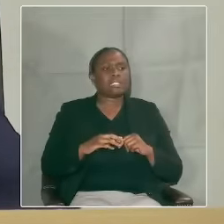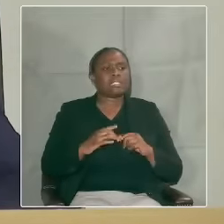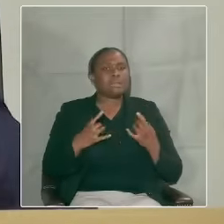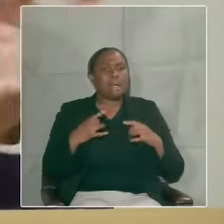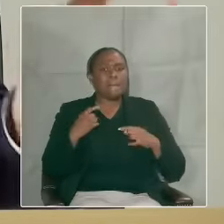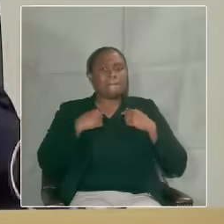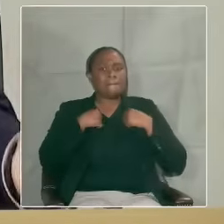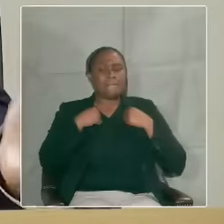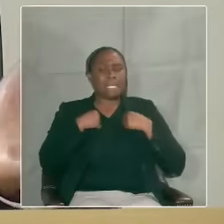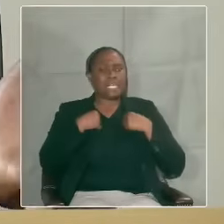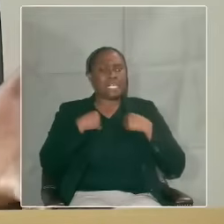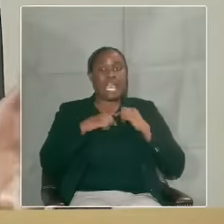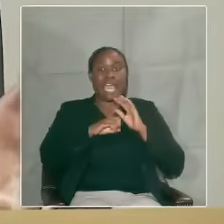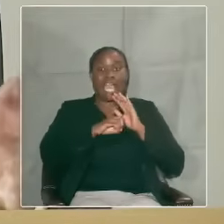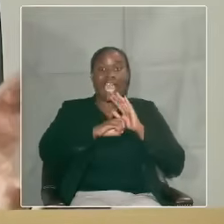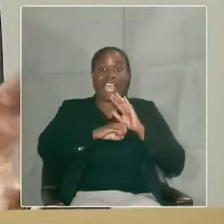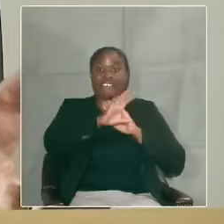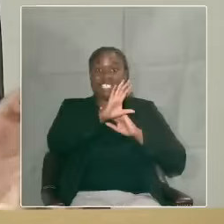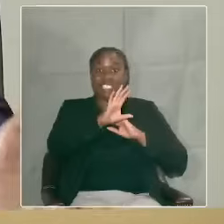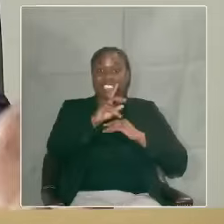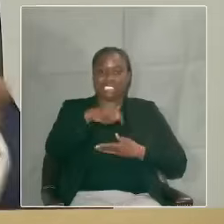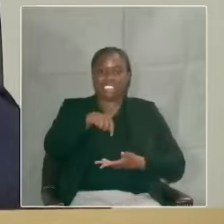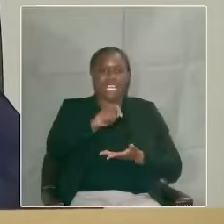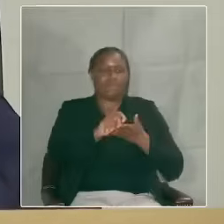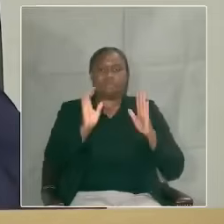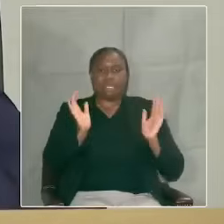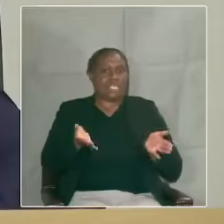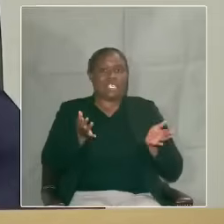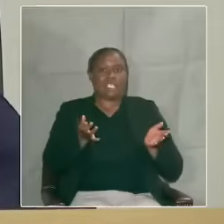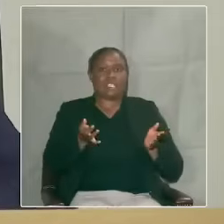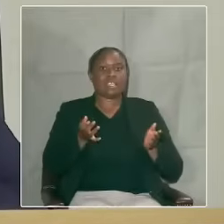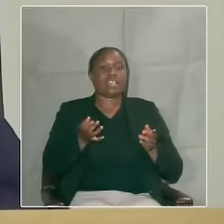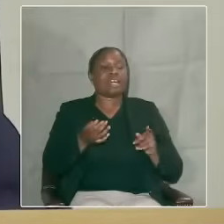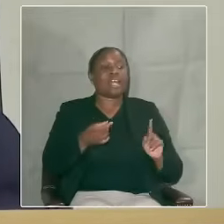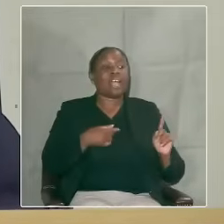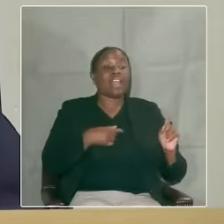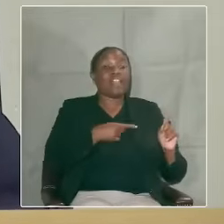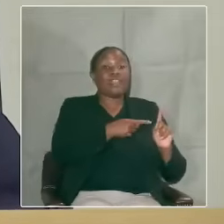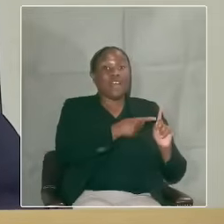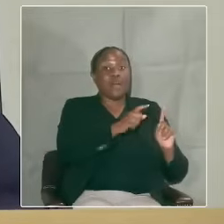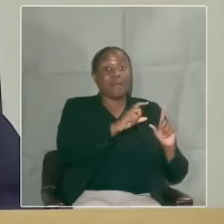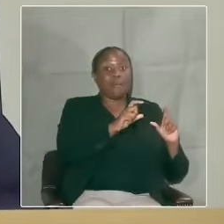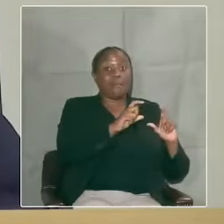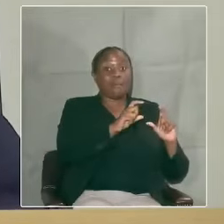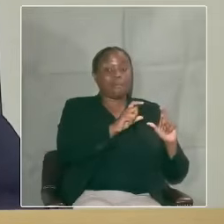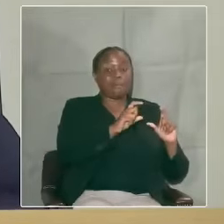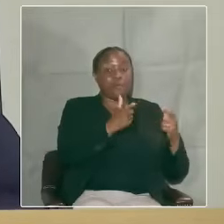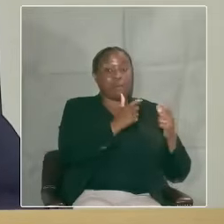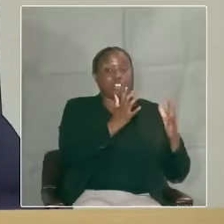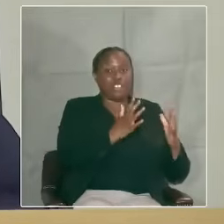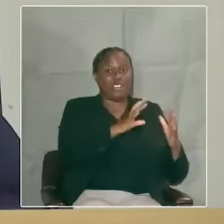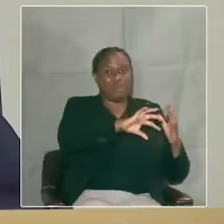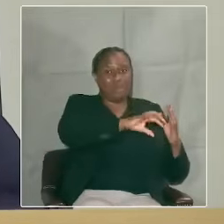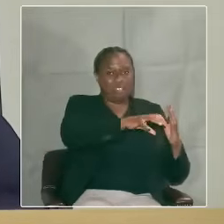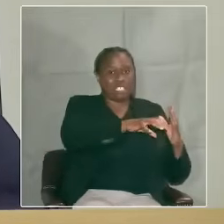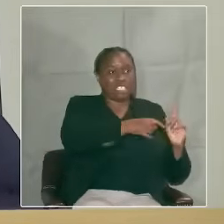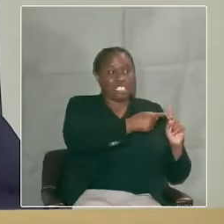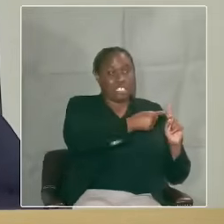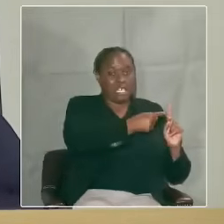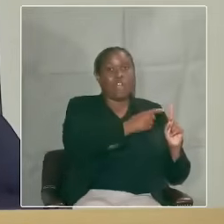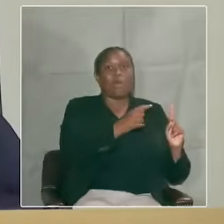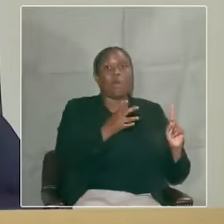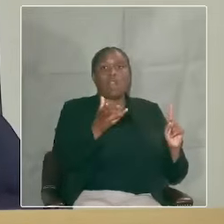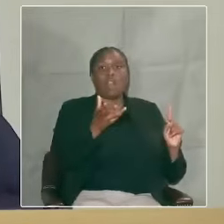adverse because the specific provincial commissioner will liaise with the division human resource and they will advertise